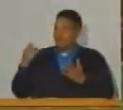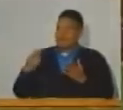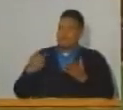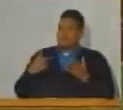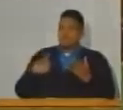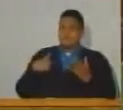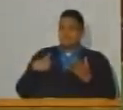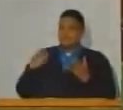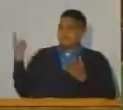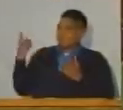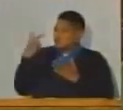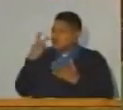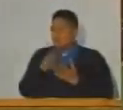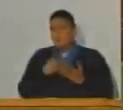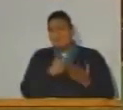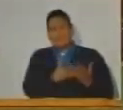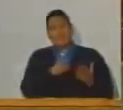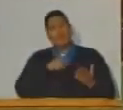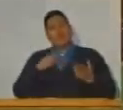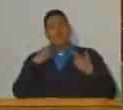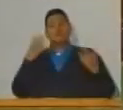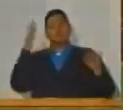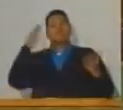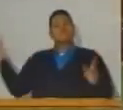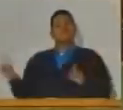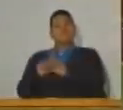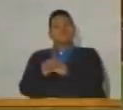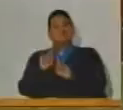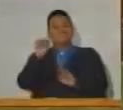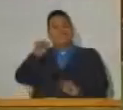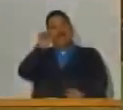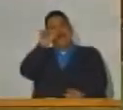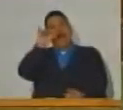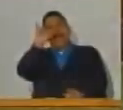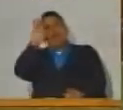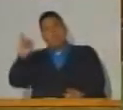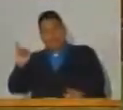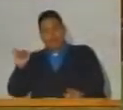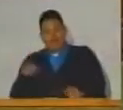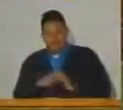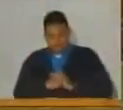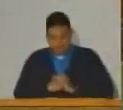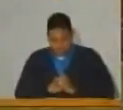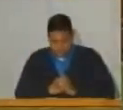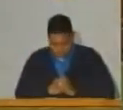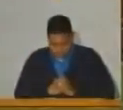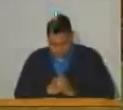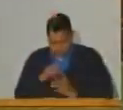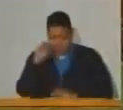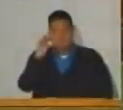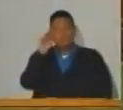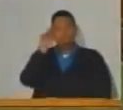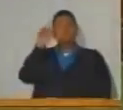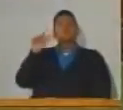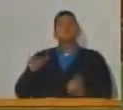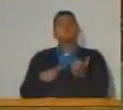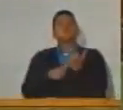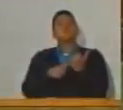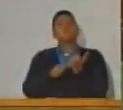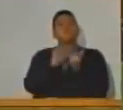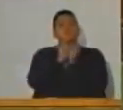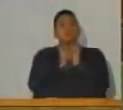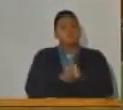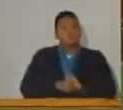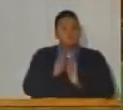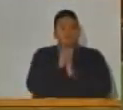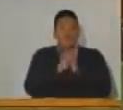proceedings. The Mutual Assistance Criminal Matters Amendment Bill will allow